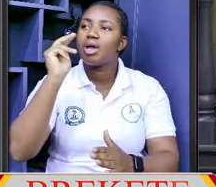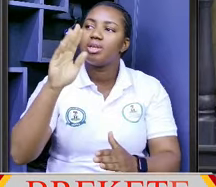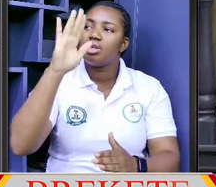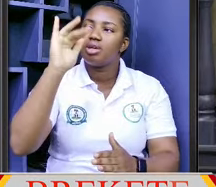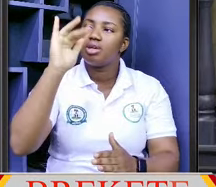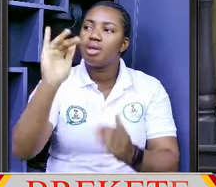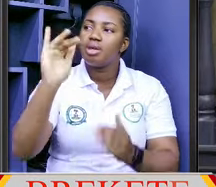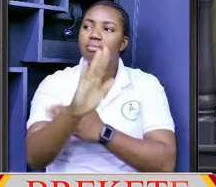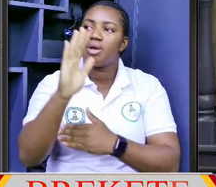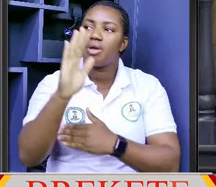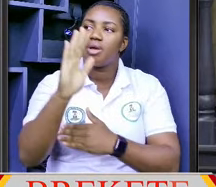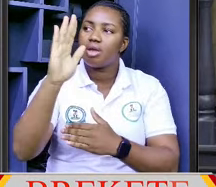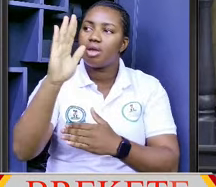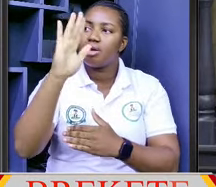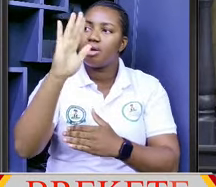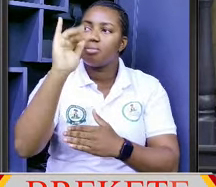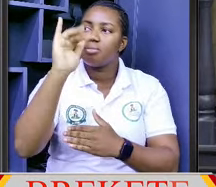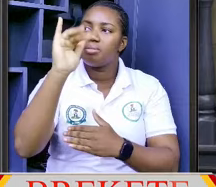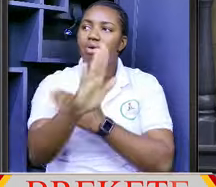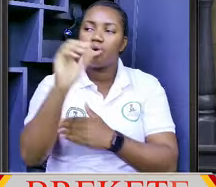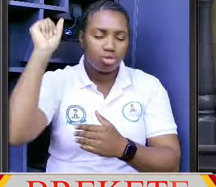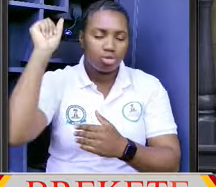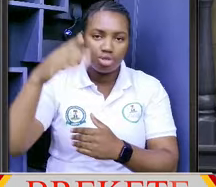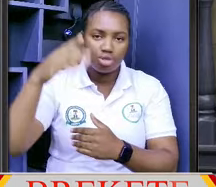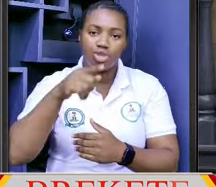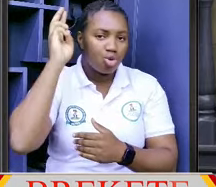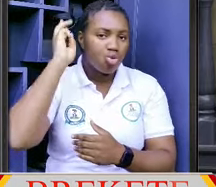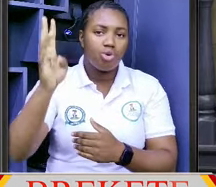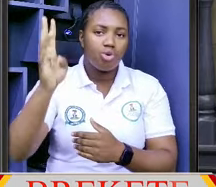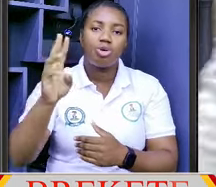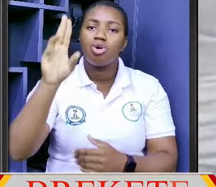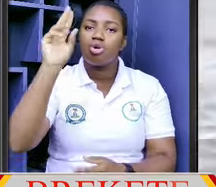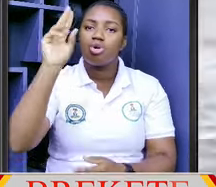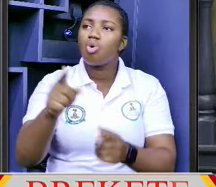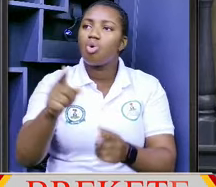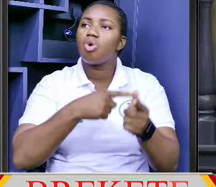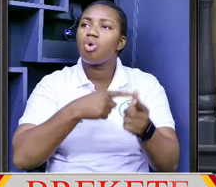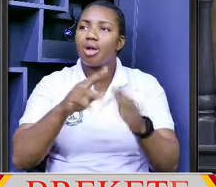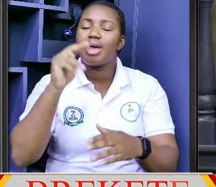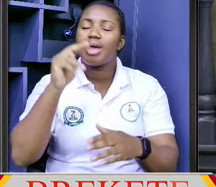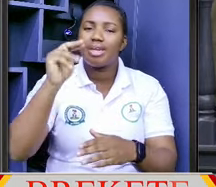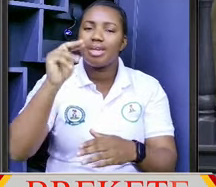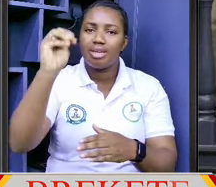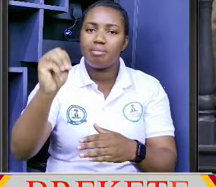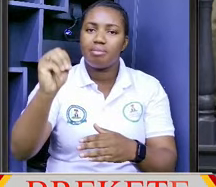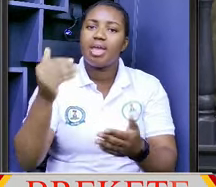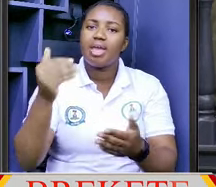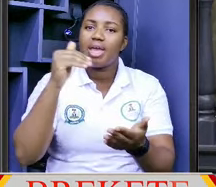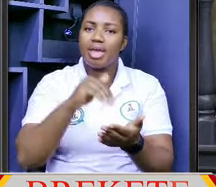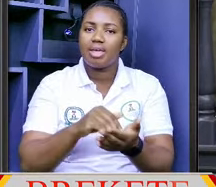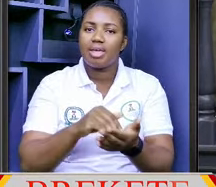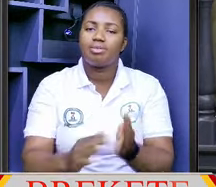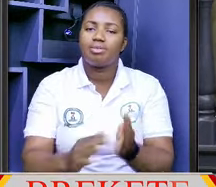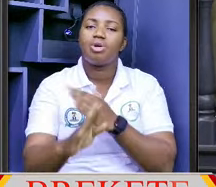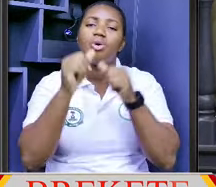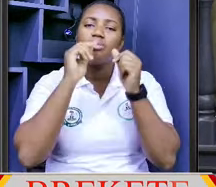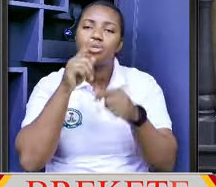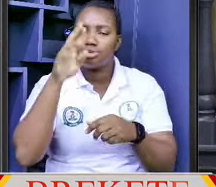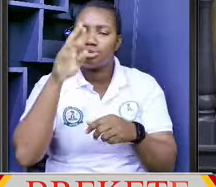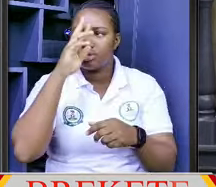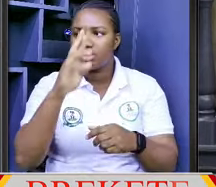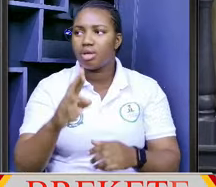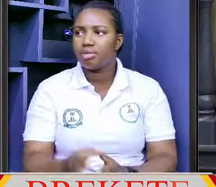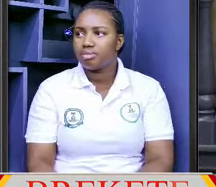You and your children will no longer need thank them you, again by the grace of God. Thank you, sir. God bless you, sir.